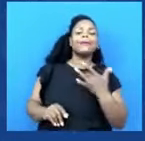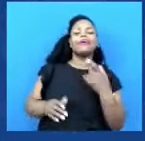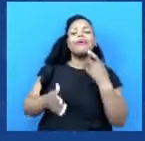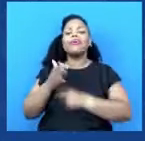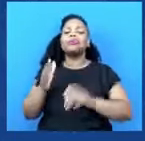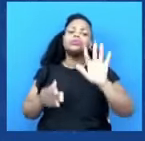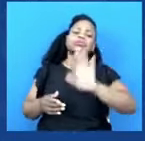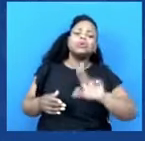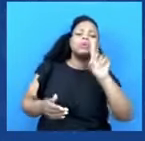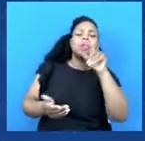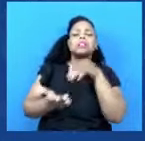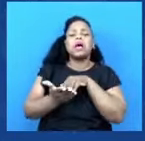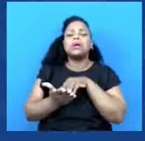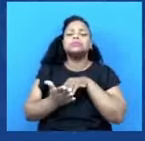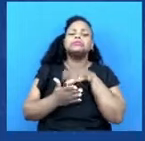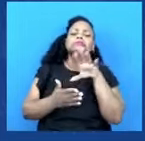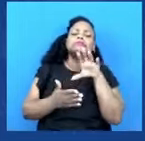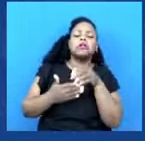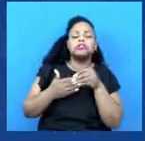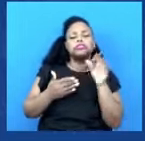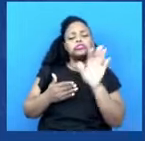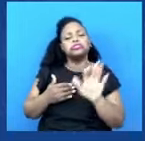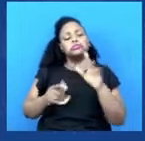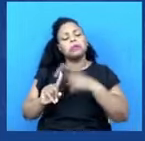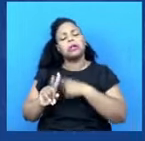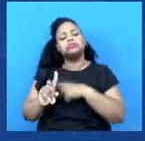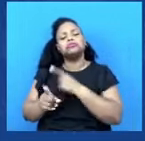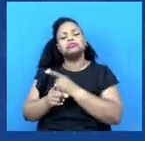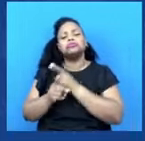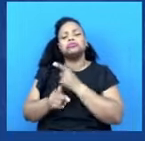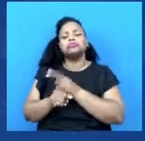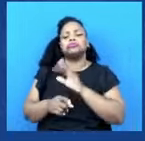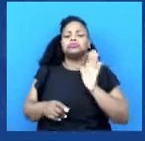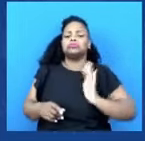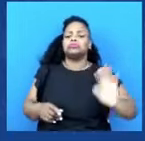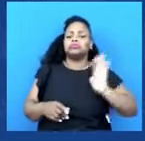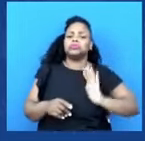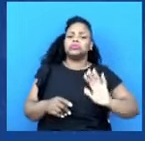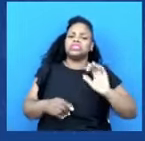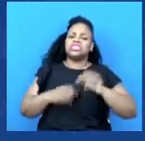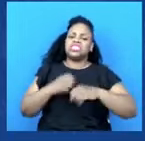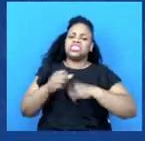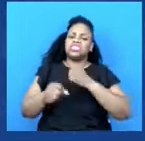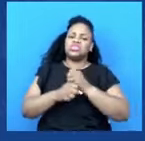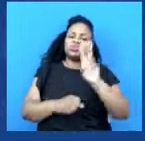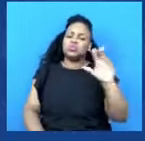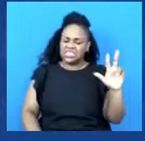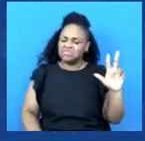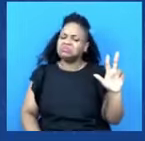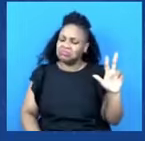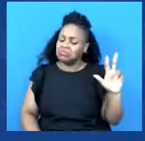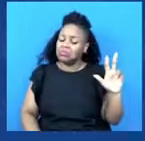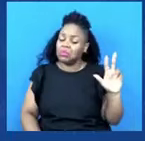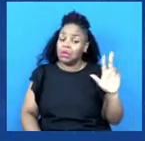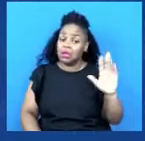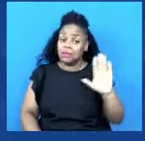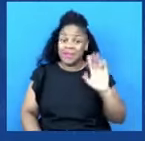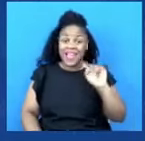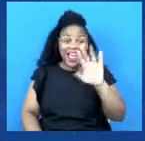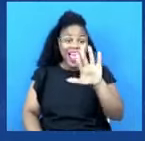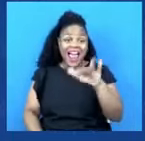in 2003. Today, the same drug costs $7,700 per month, over five times